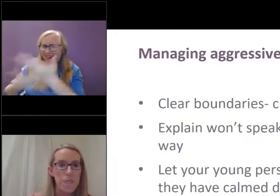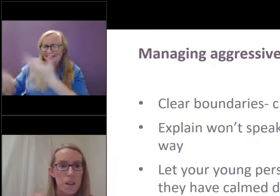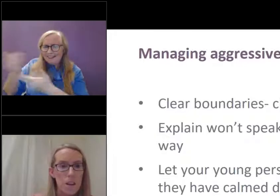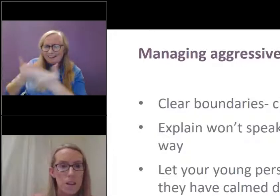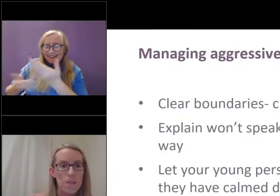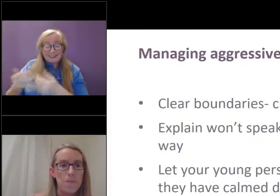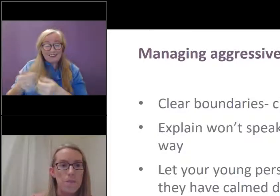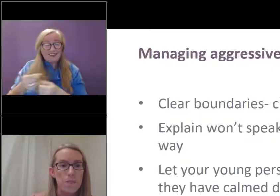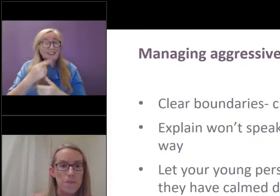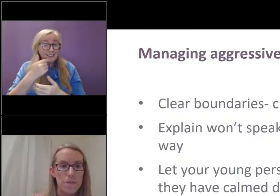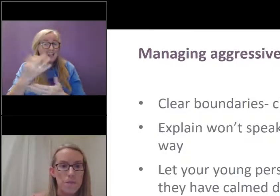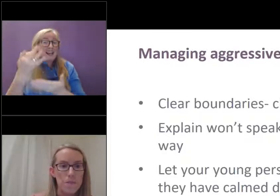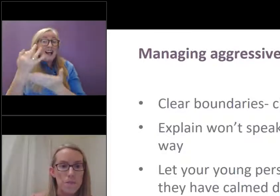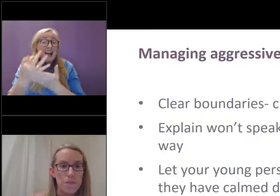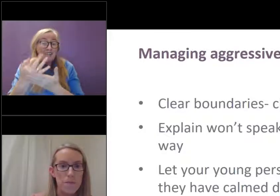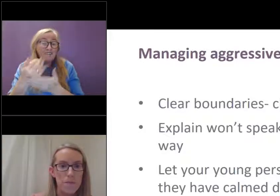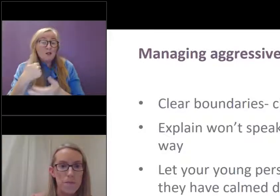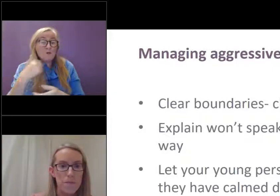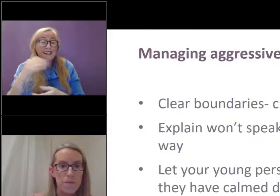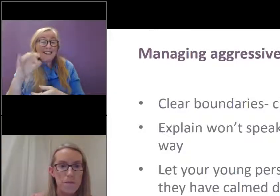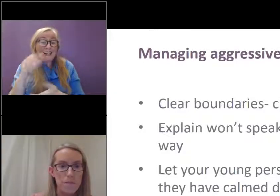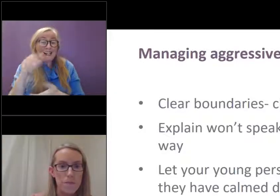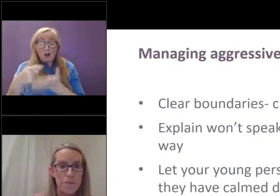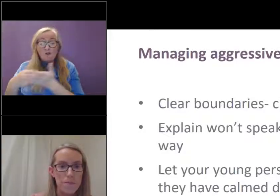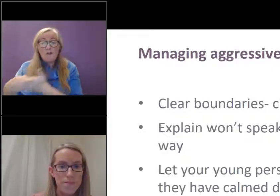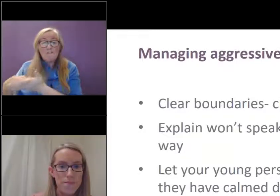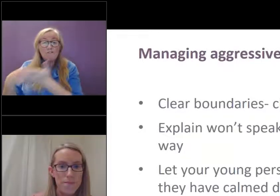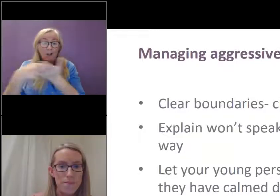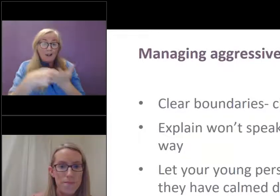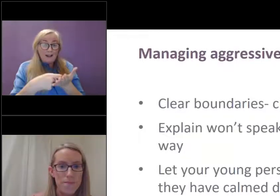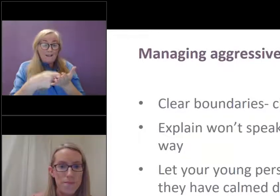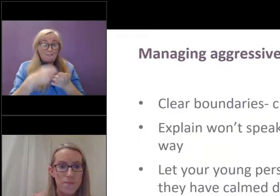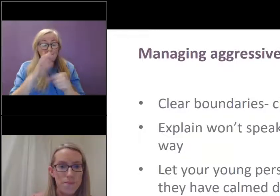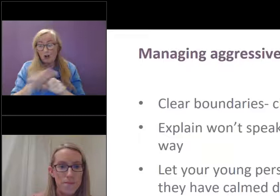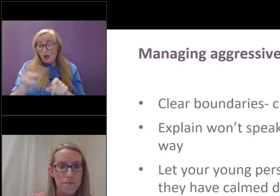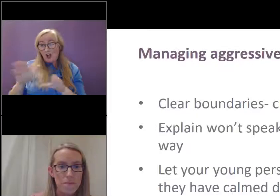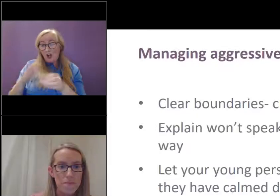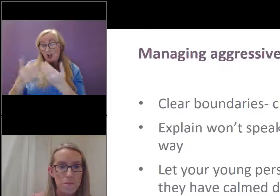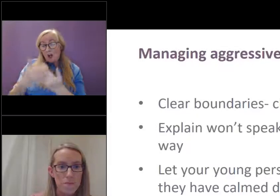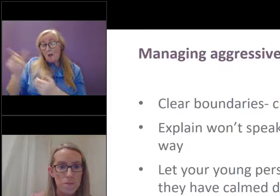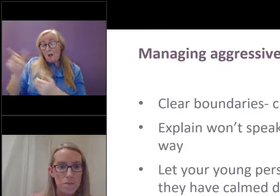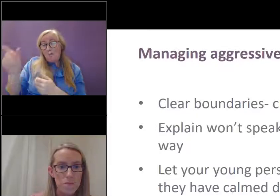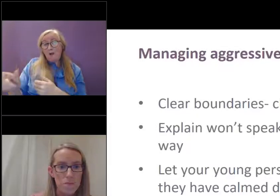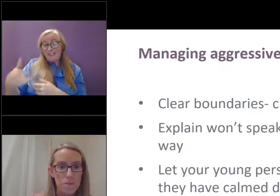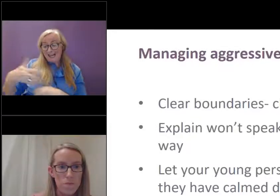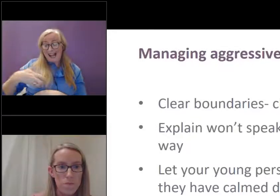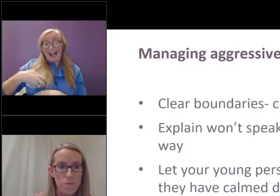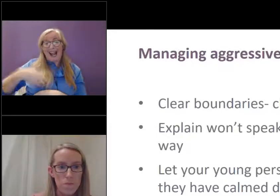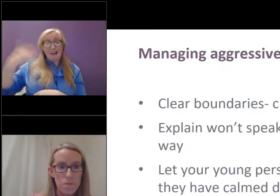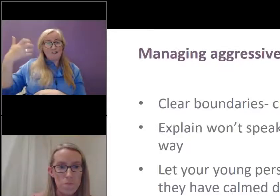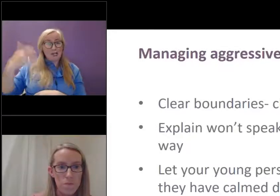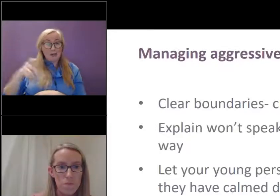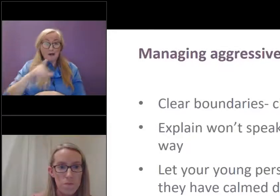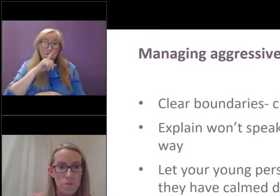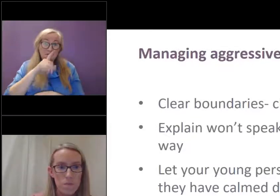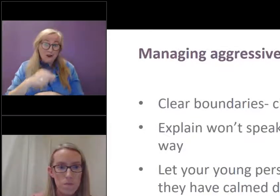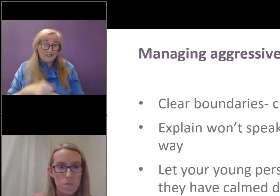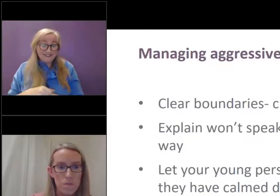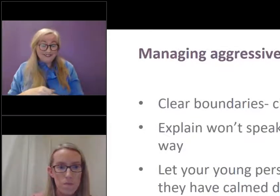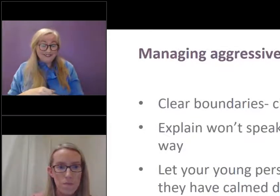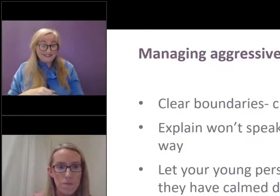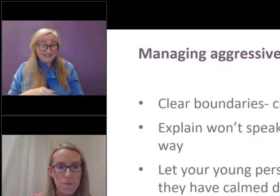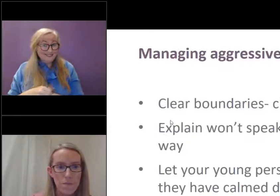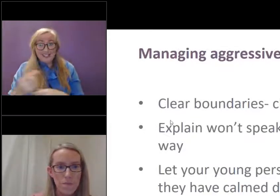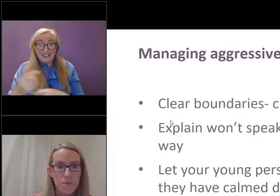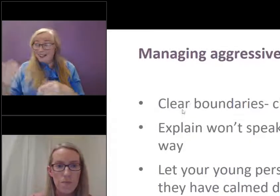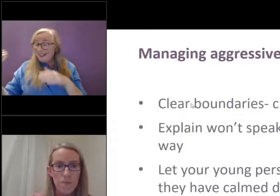Often we get referrals for young people for anger, and it's often something that very different that they come in